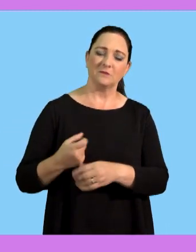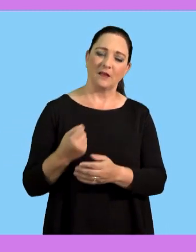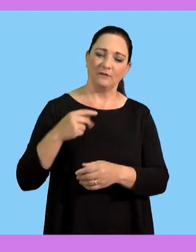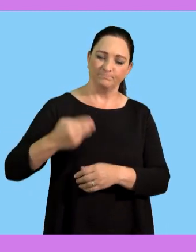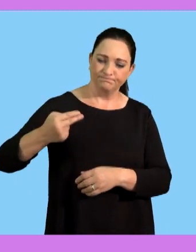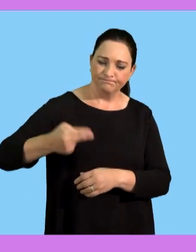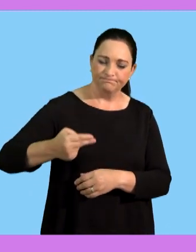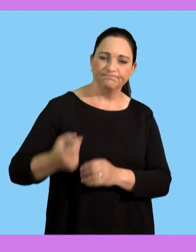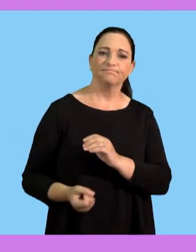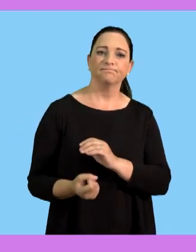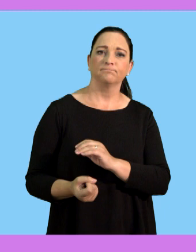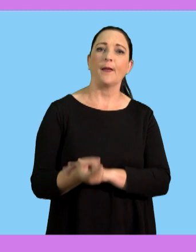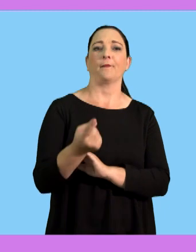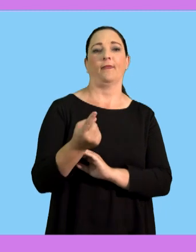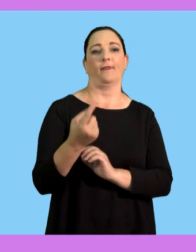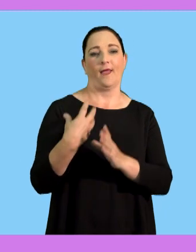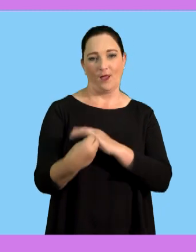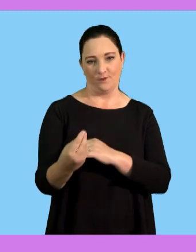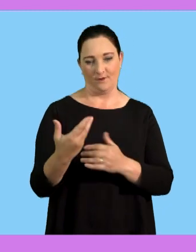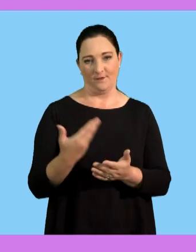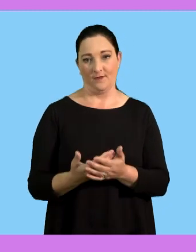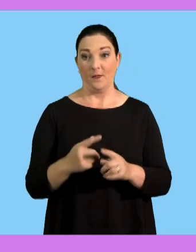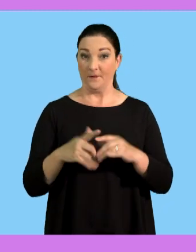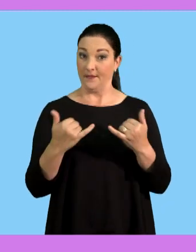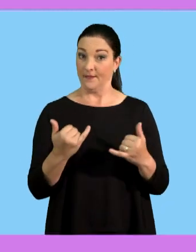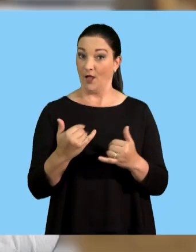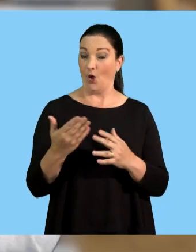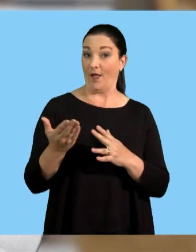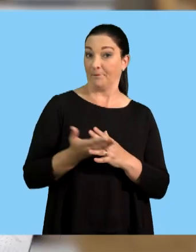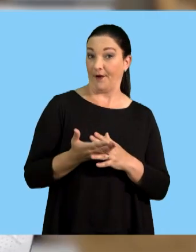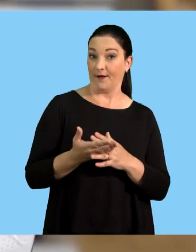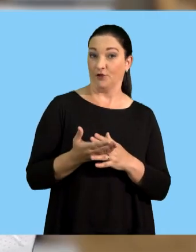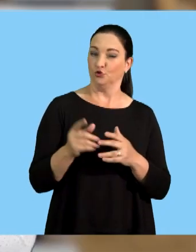times an outcome has occurred. All right, guys, let us quickly take a